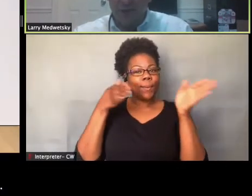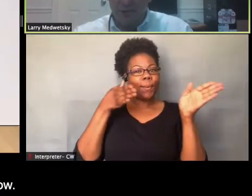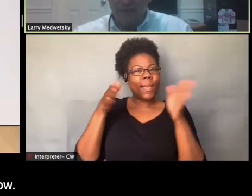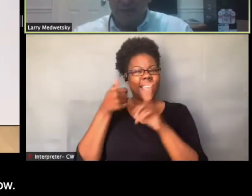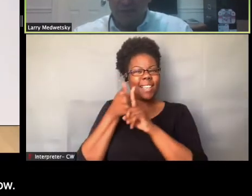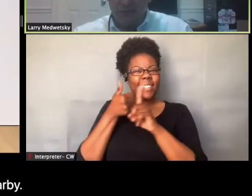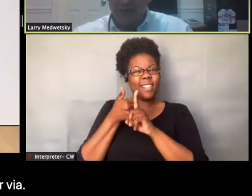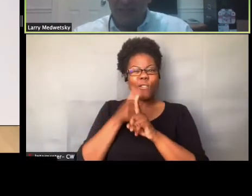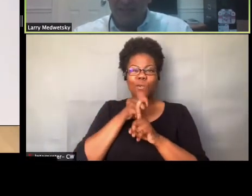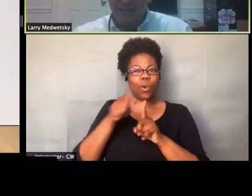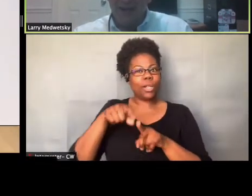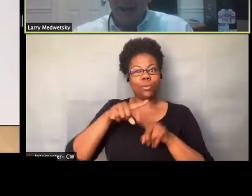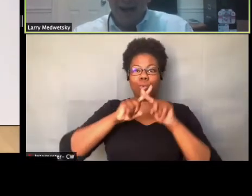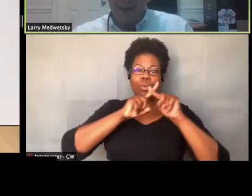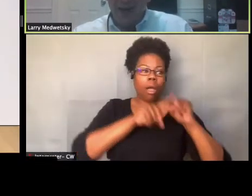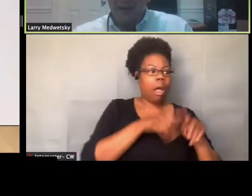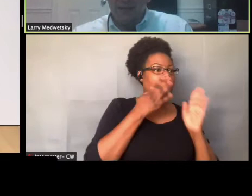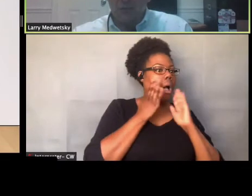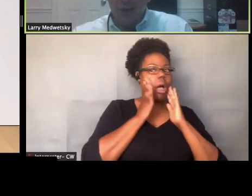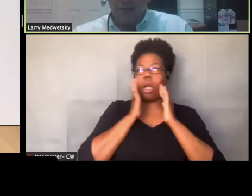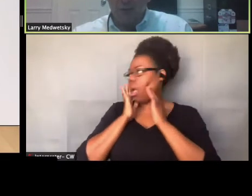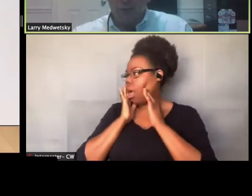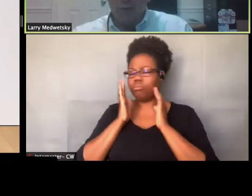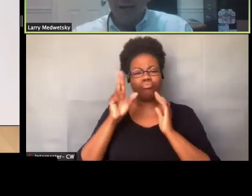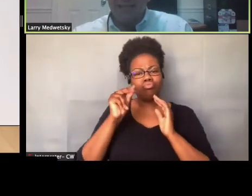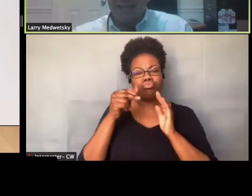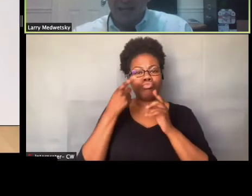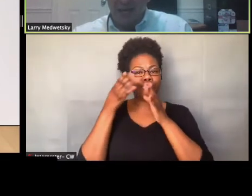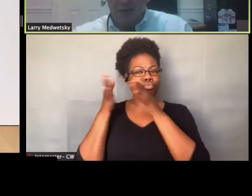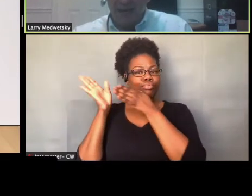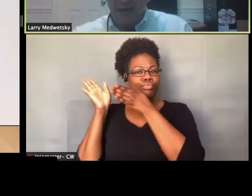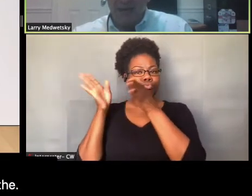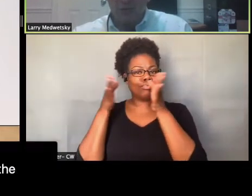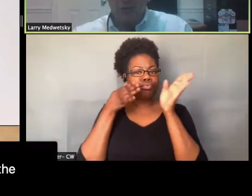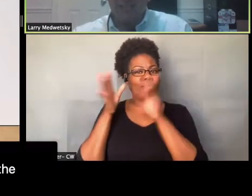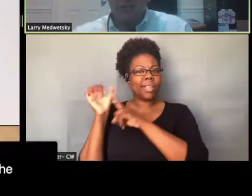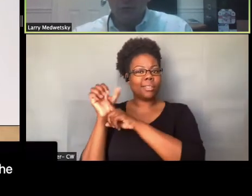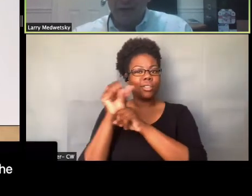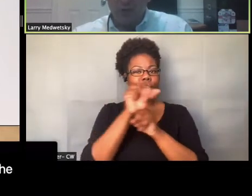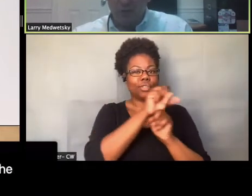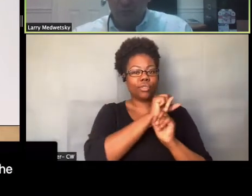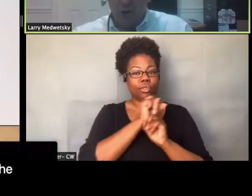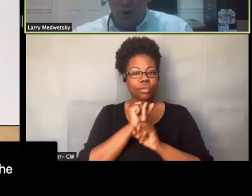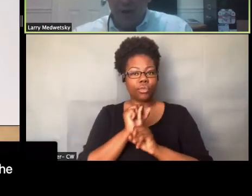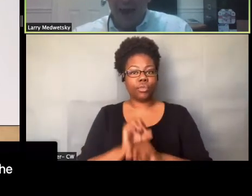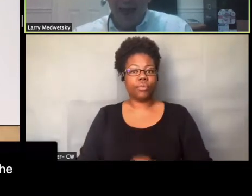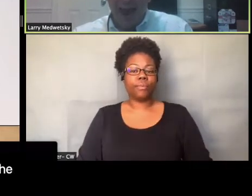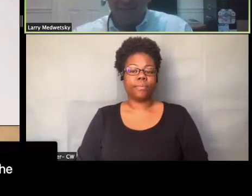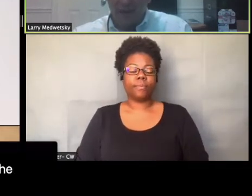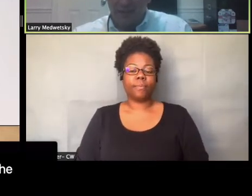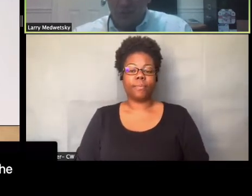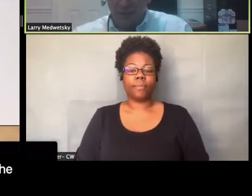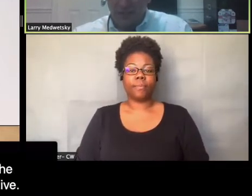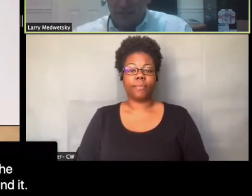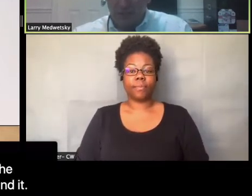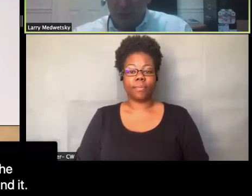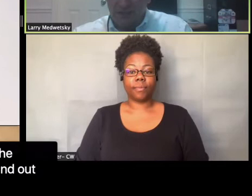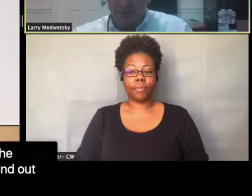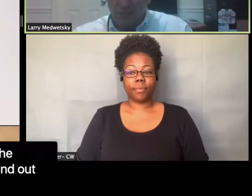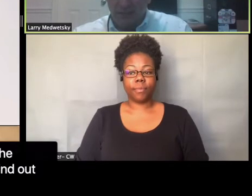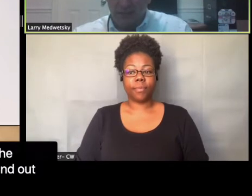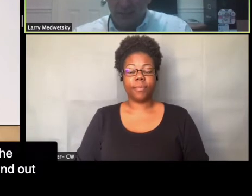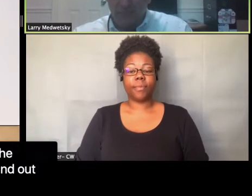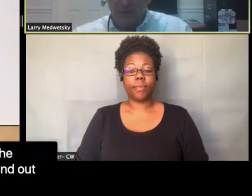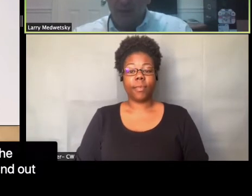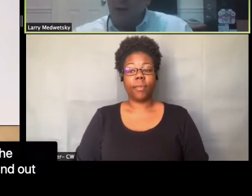the environment. If there is, then it's going to set the hearing aid into this directional mode and find out where the speech is